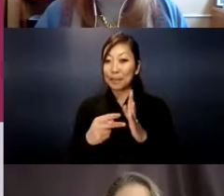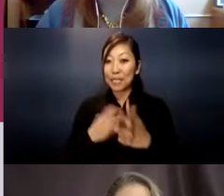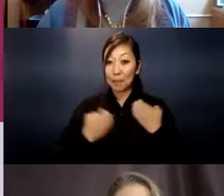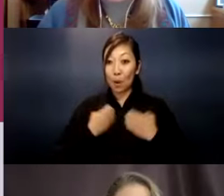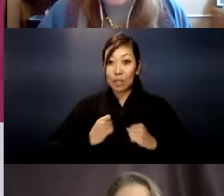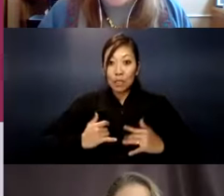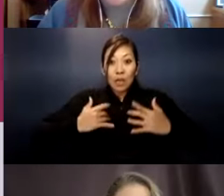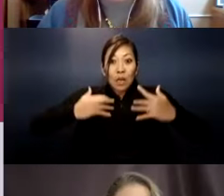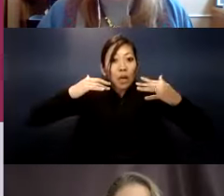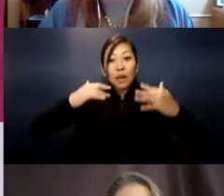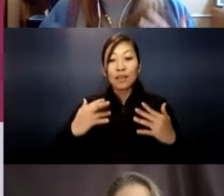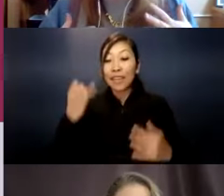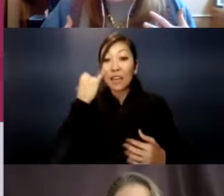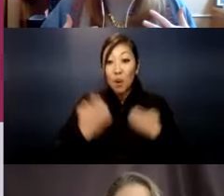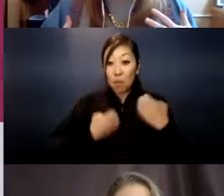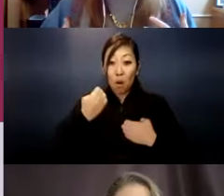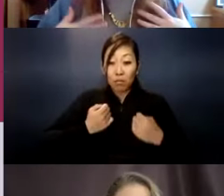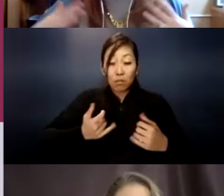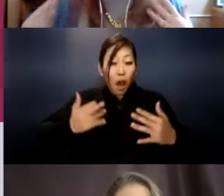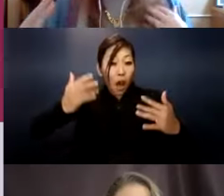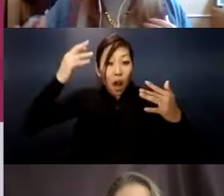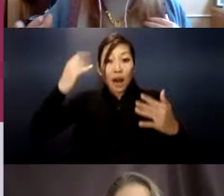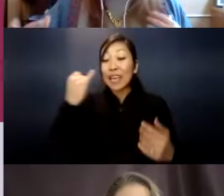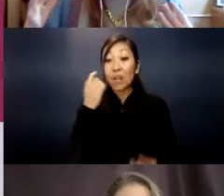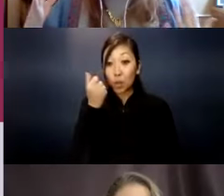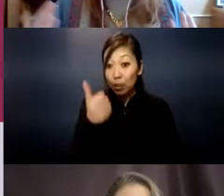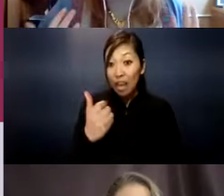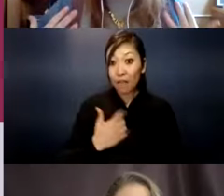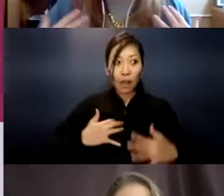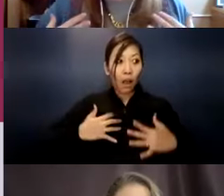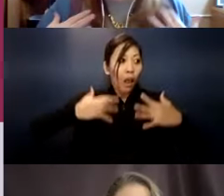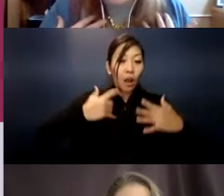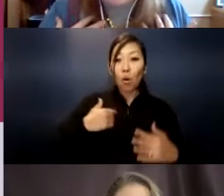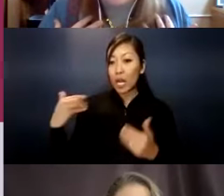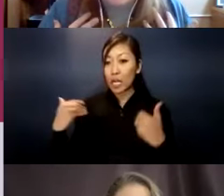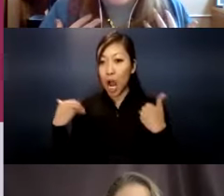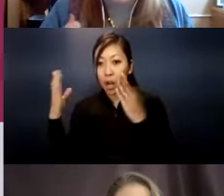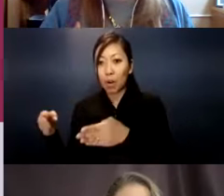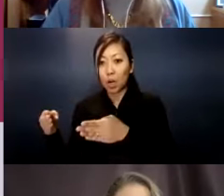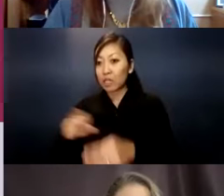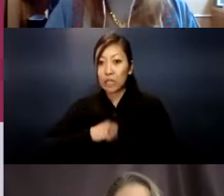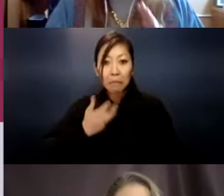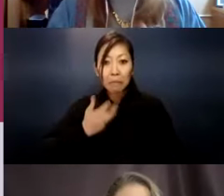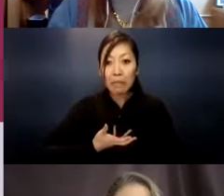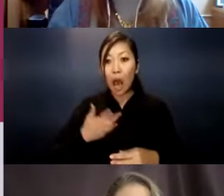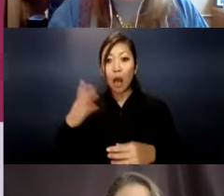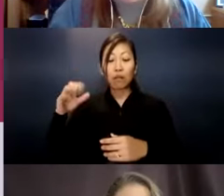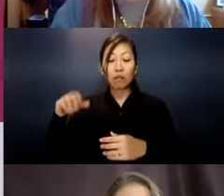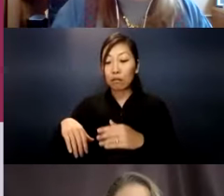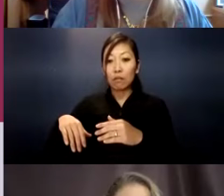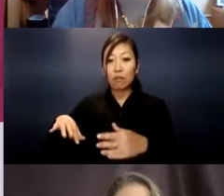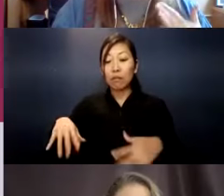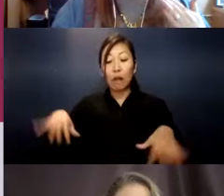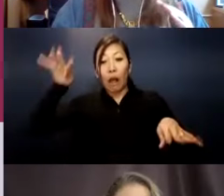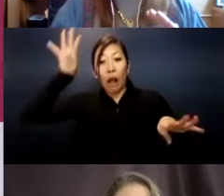If emotions are really high, if you feel activated, if the young person feels activated or escalated, you can take a time